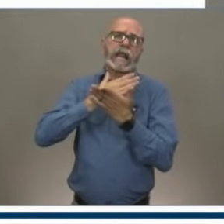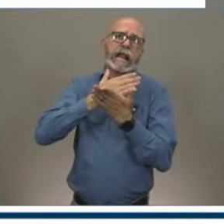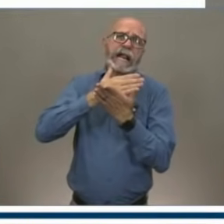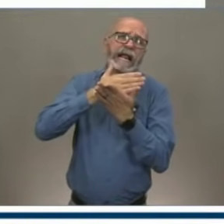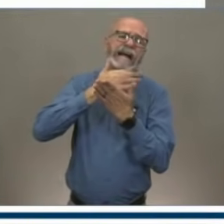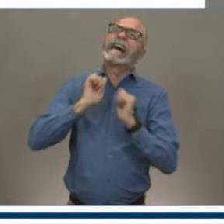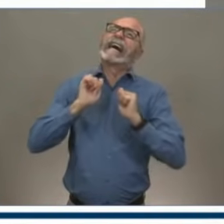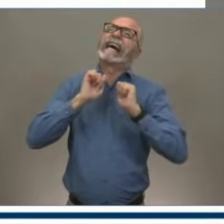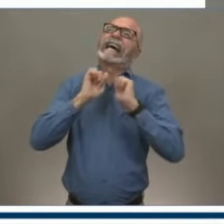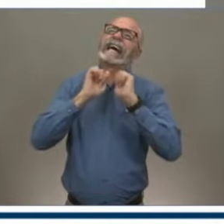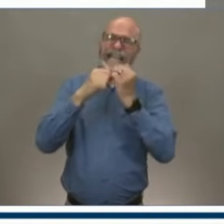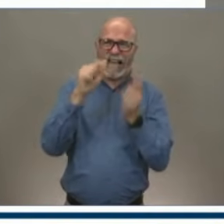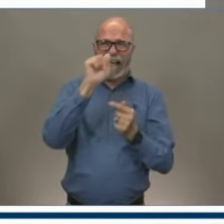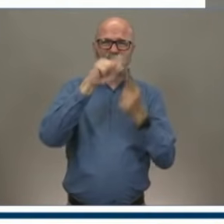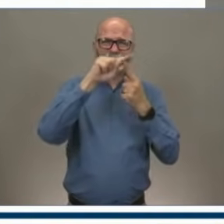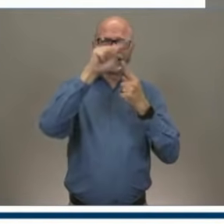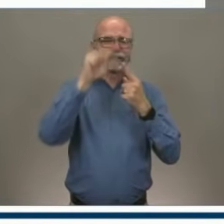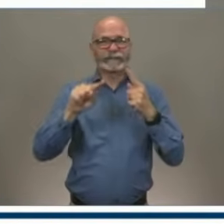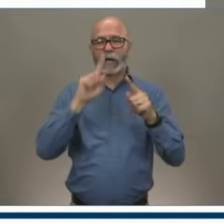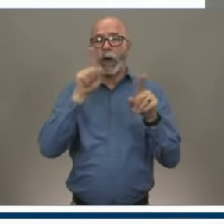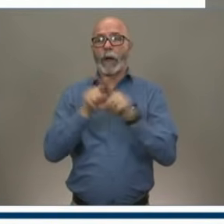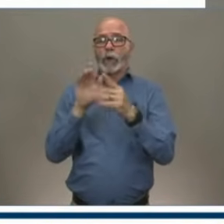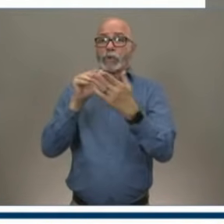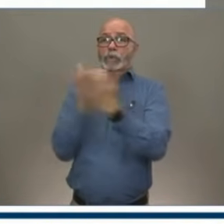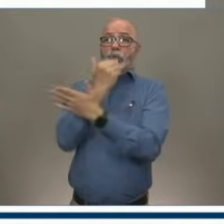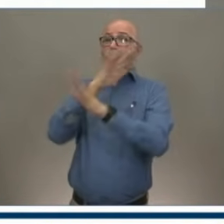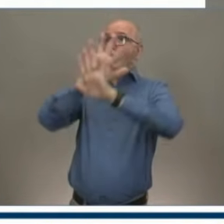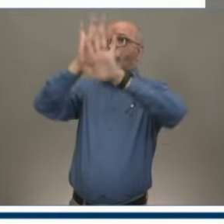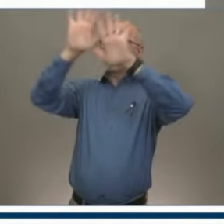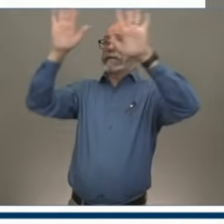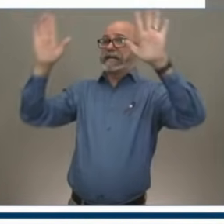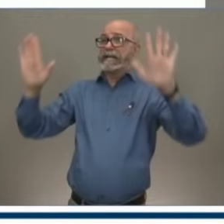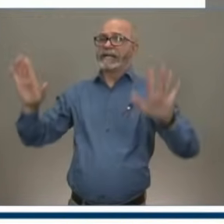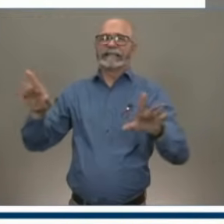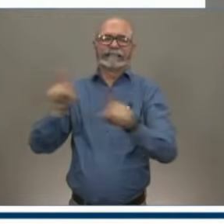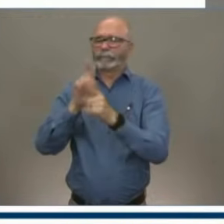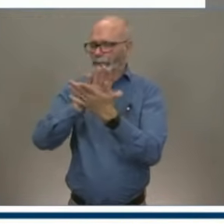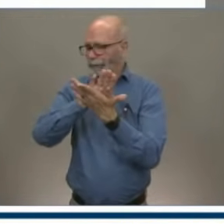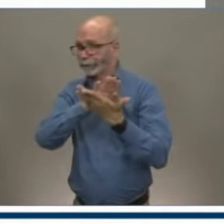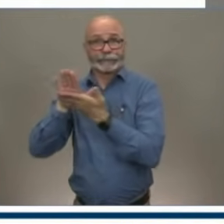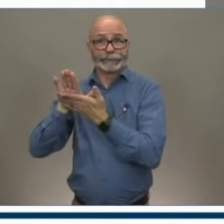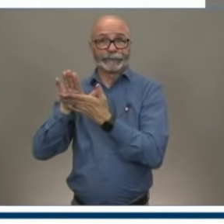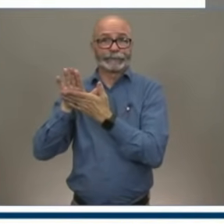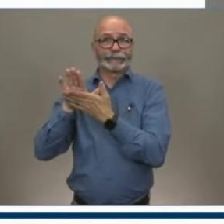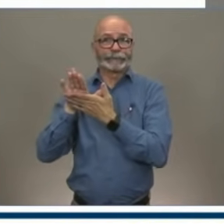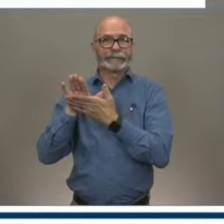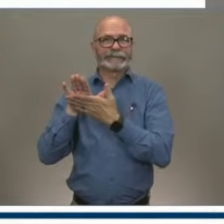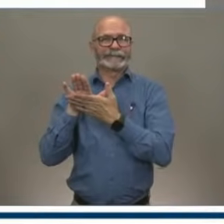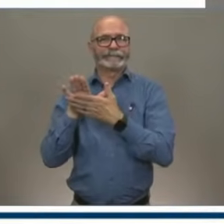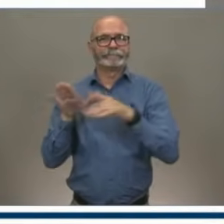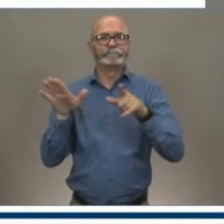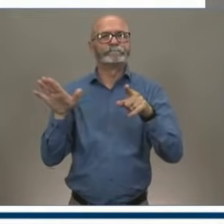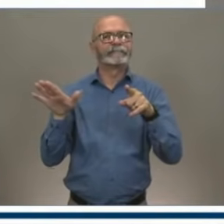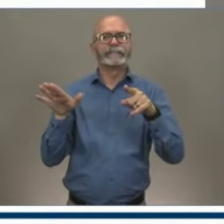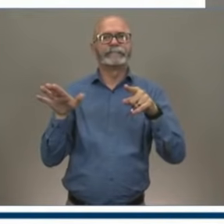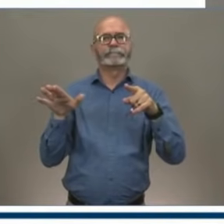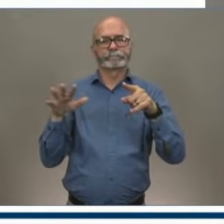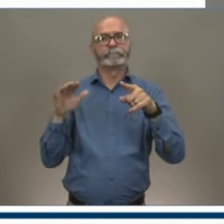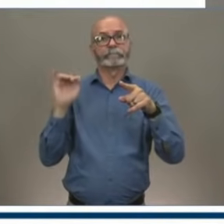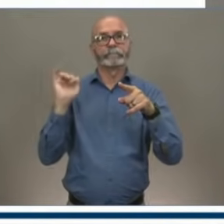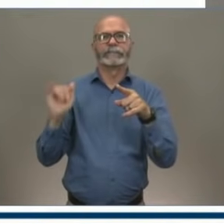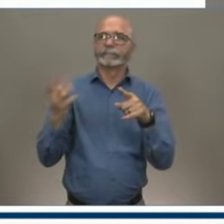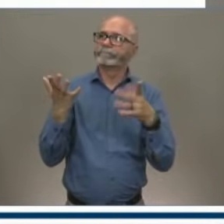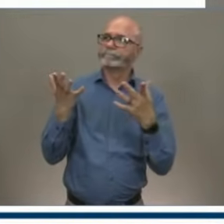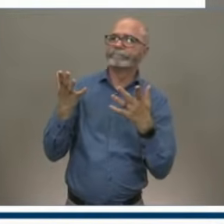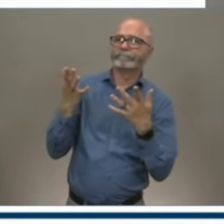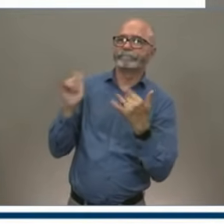that clean to the regular standard as it should be. But we're just making that this is just part of another